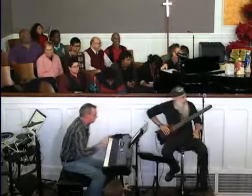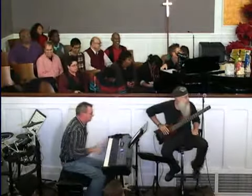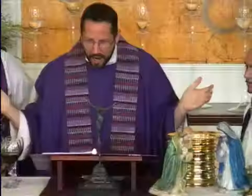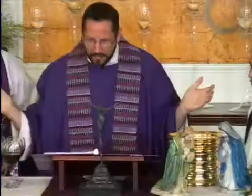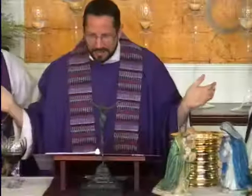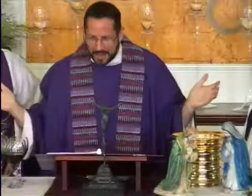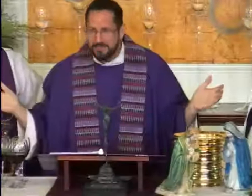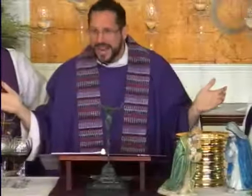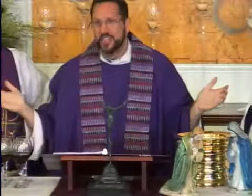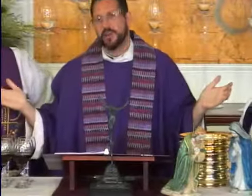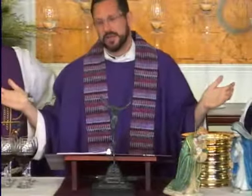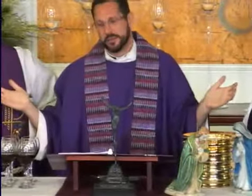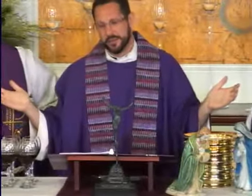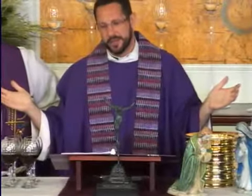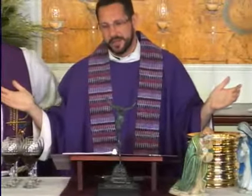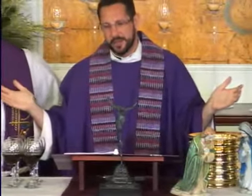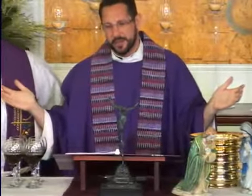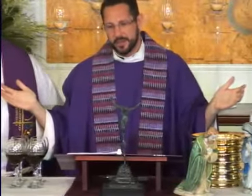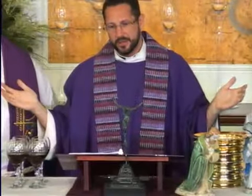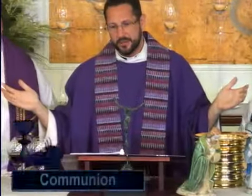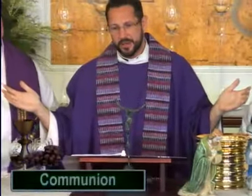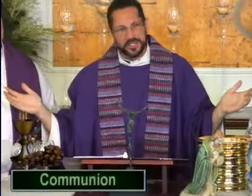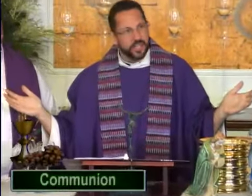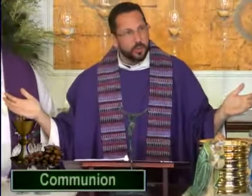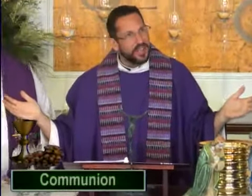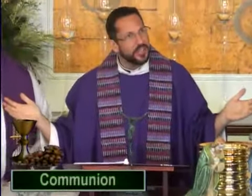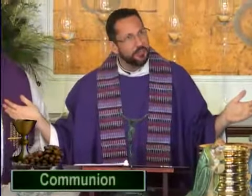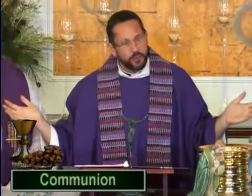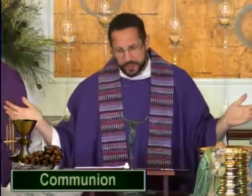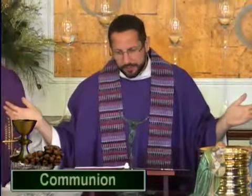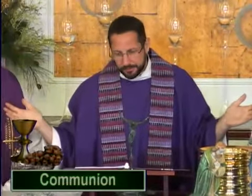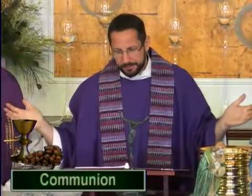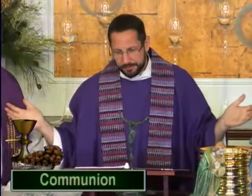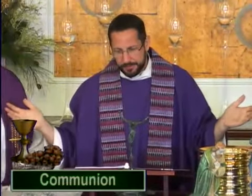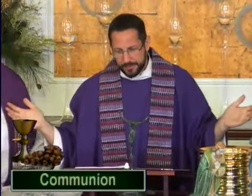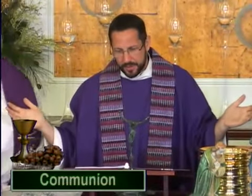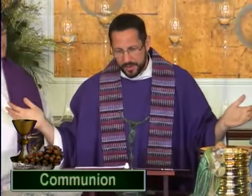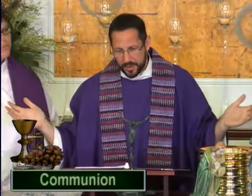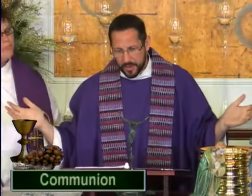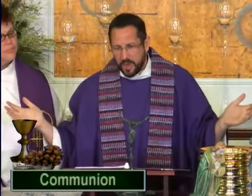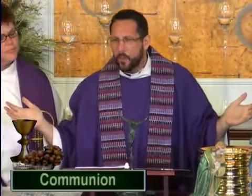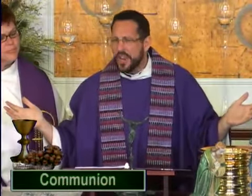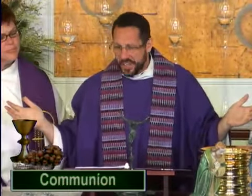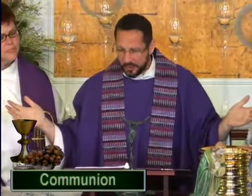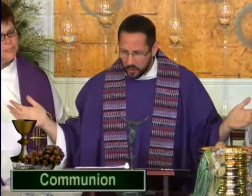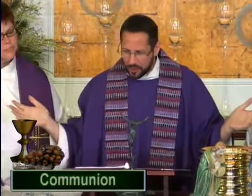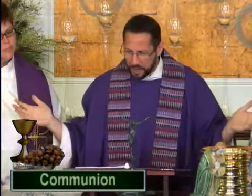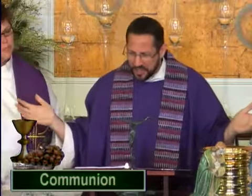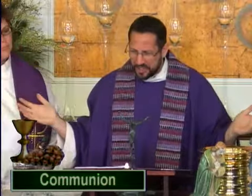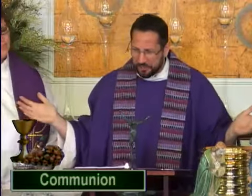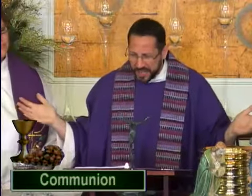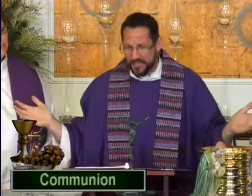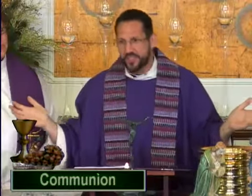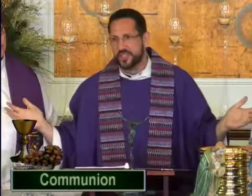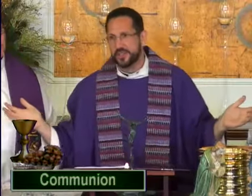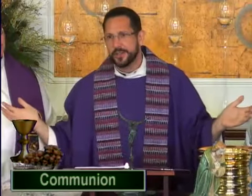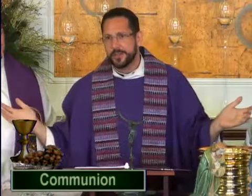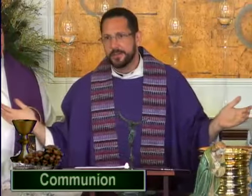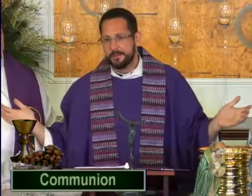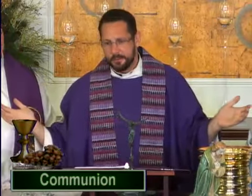O come, Emmanuel. We are still waiting for you. We are waiting for the Prince of